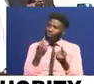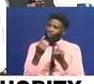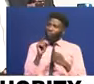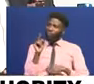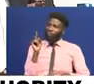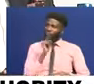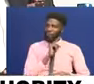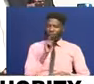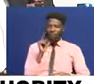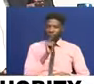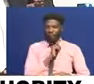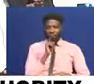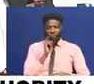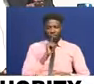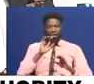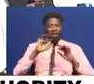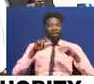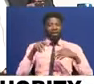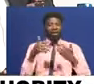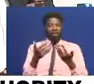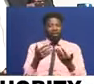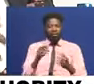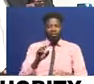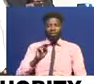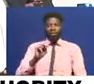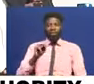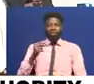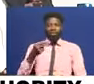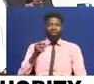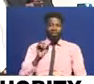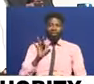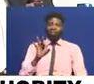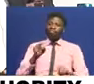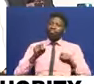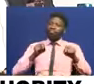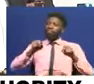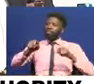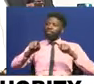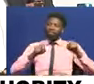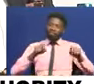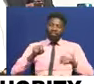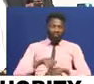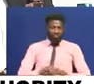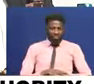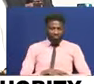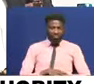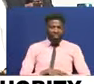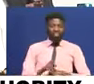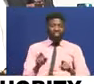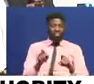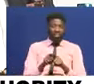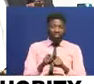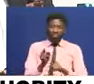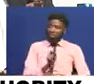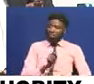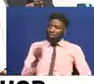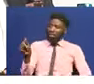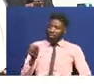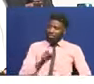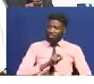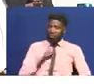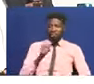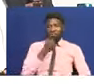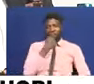the National Health Insurance Fund was being managed. Yes. Even remittances to private hospitals was a big challenge.